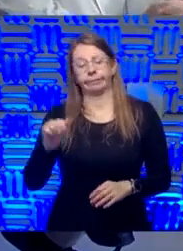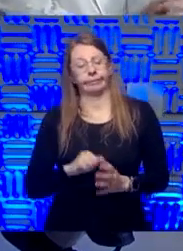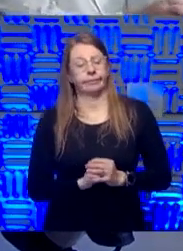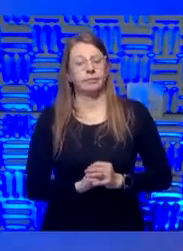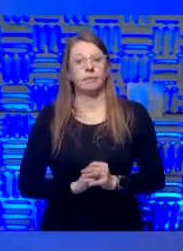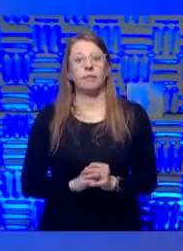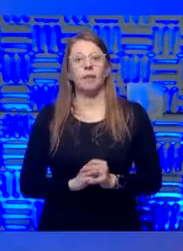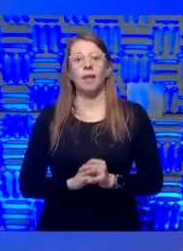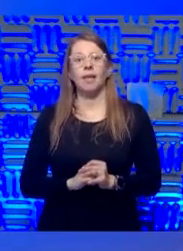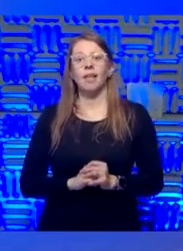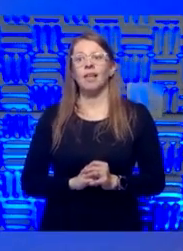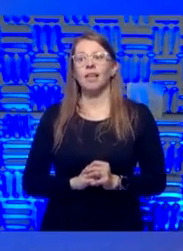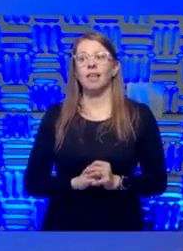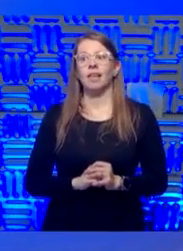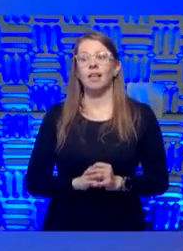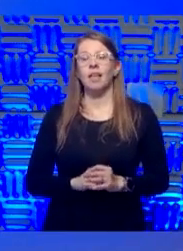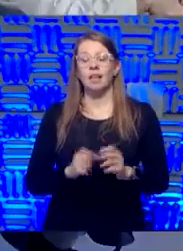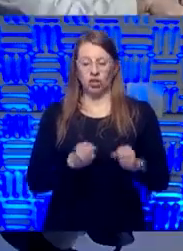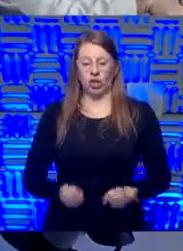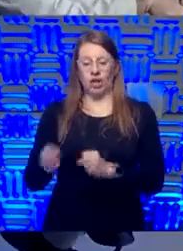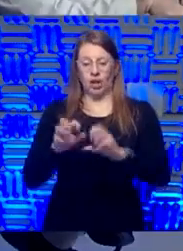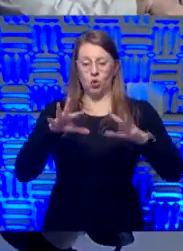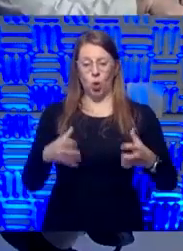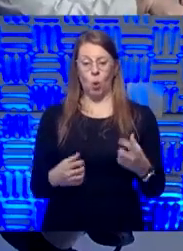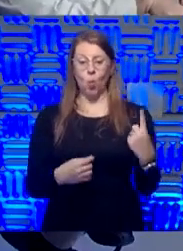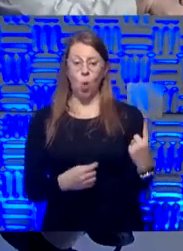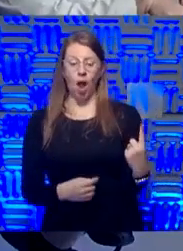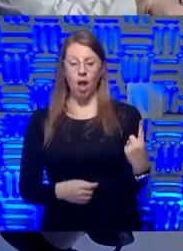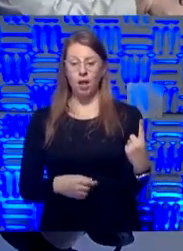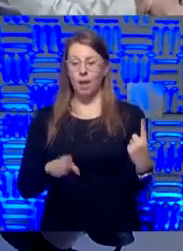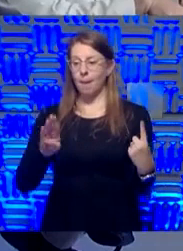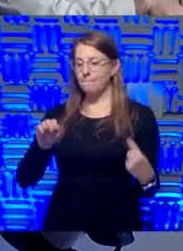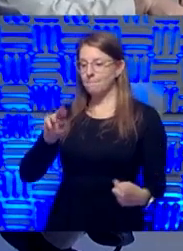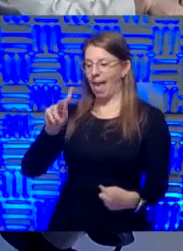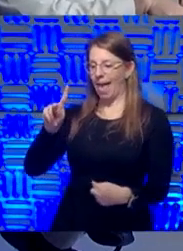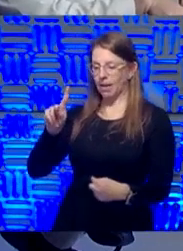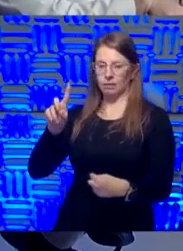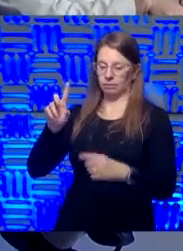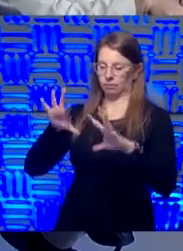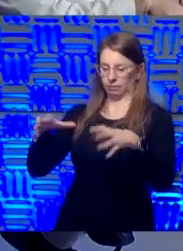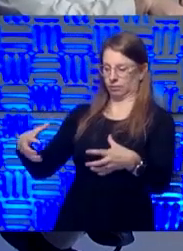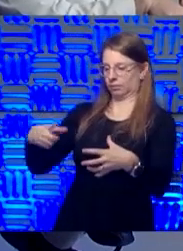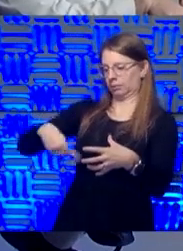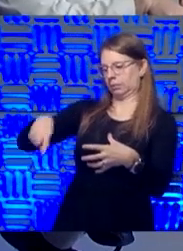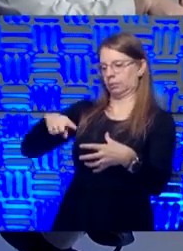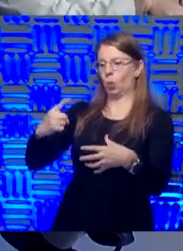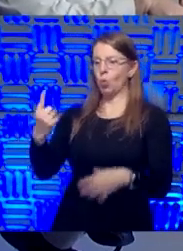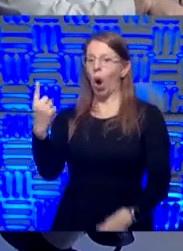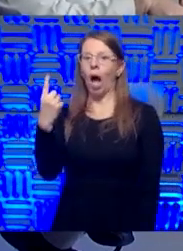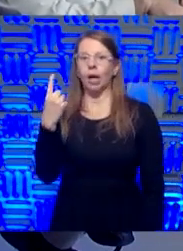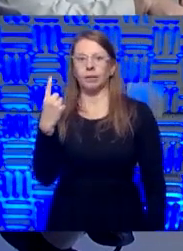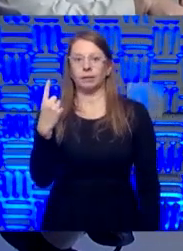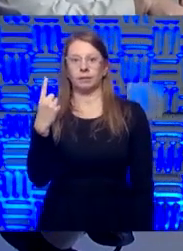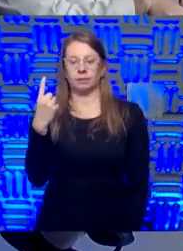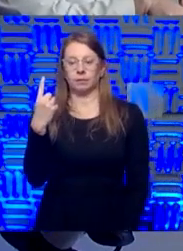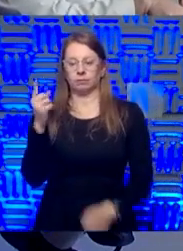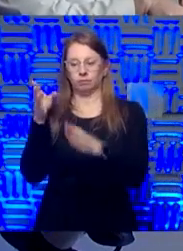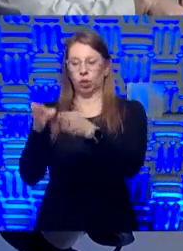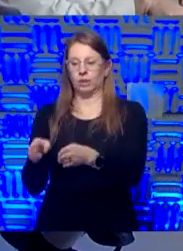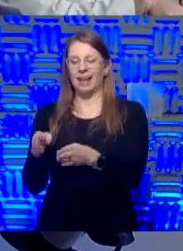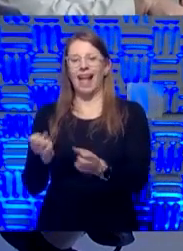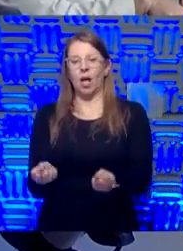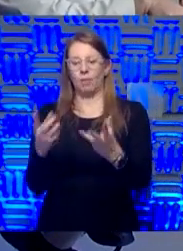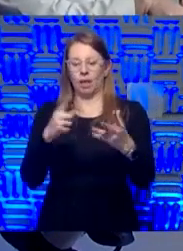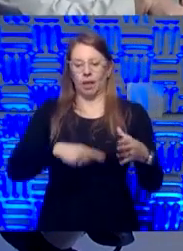depending on it, if you're in a cheerleading group and one person, or a band, one person, or a basketball team, one person, if one of them, how many of the other folks within